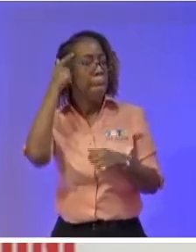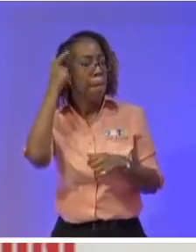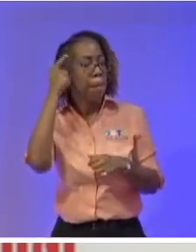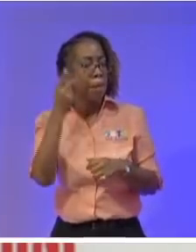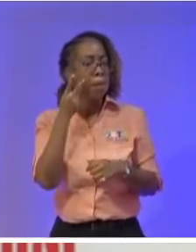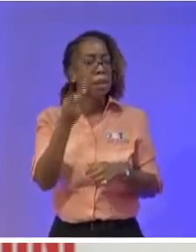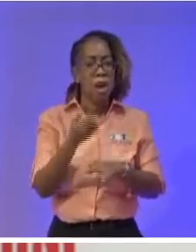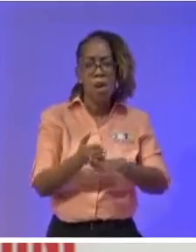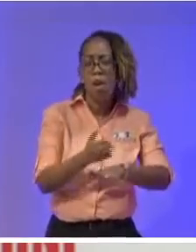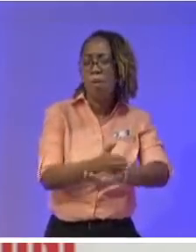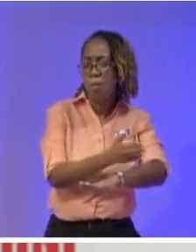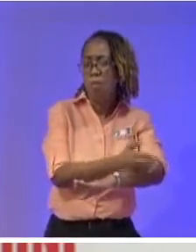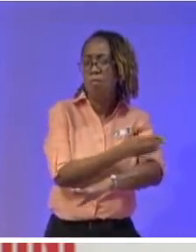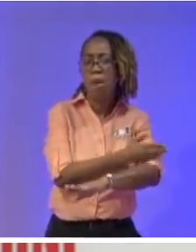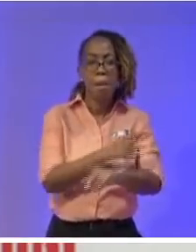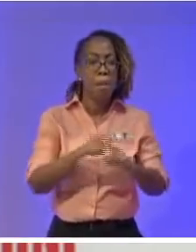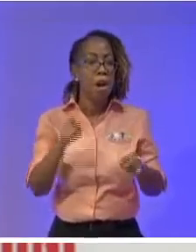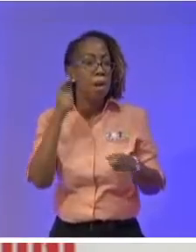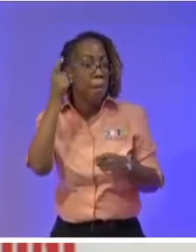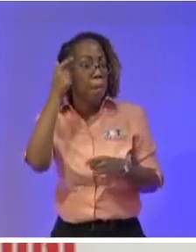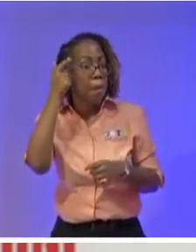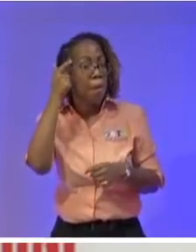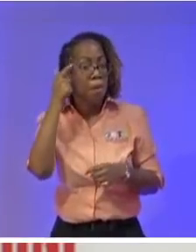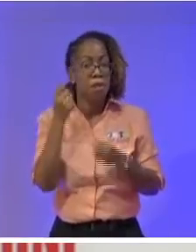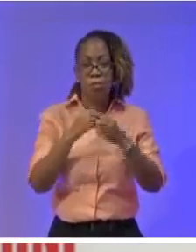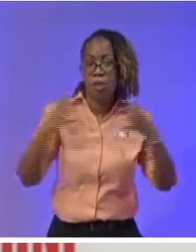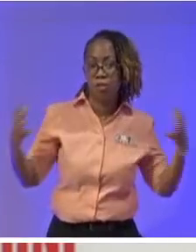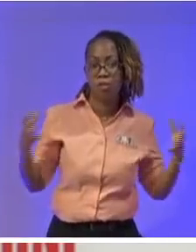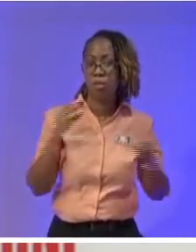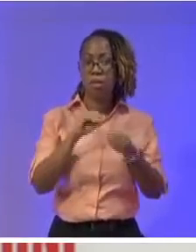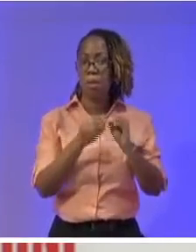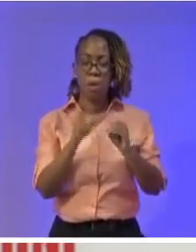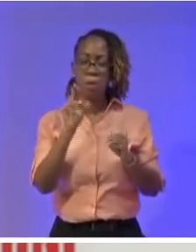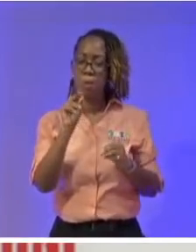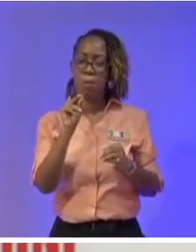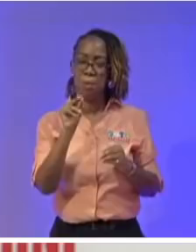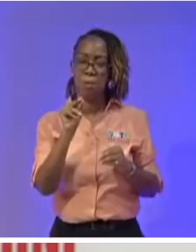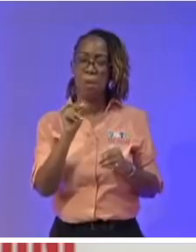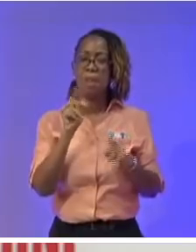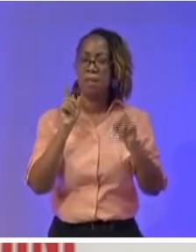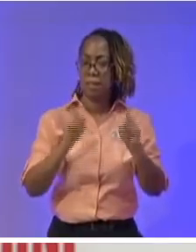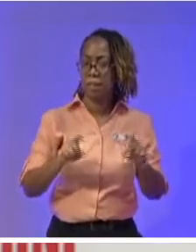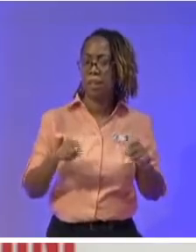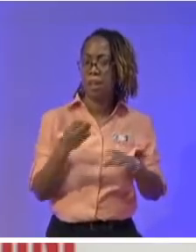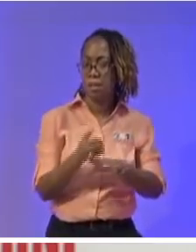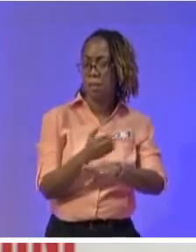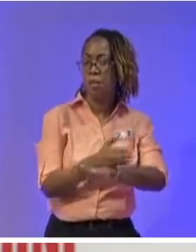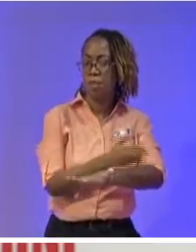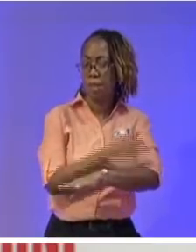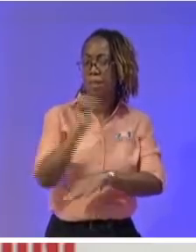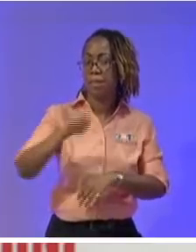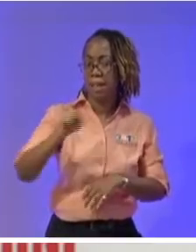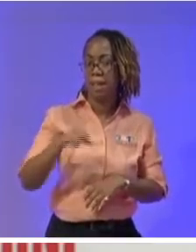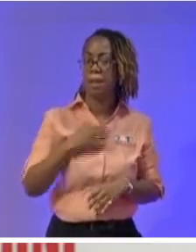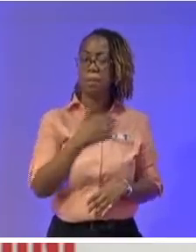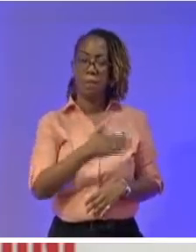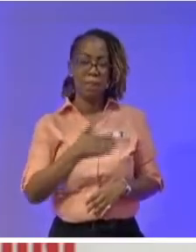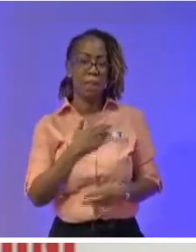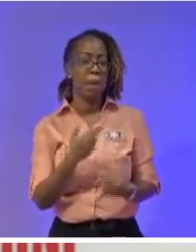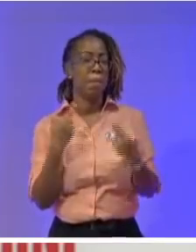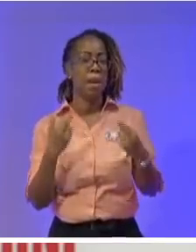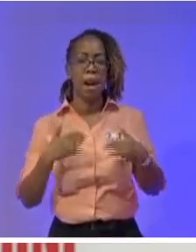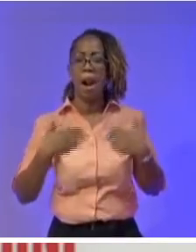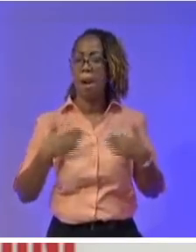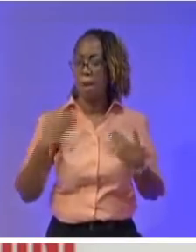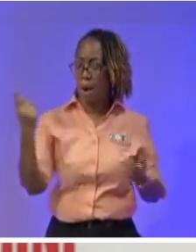base. So let's not get too carried away, but we could do a lot better. We are grateful for persons coming out, but we could do a